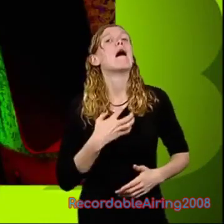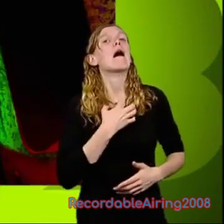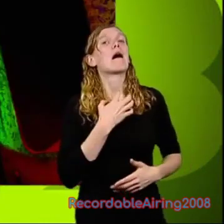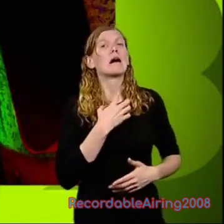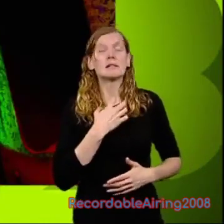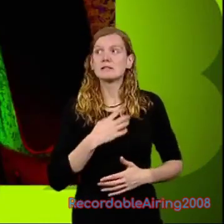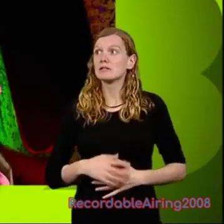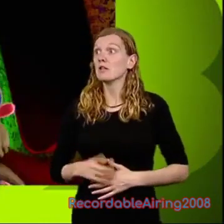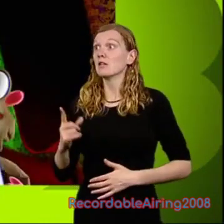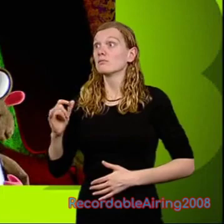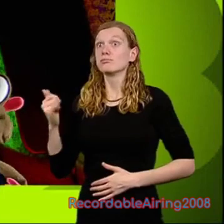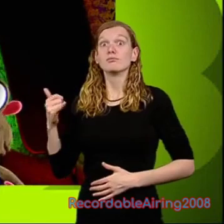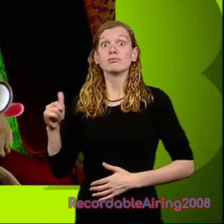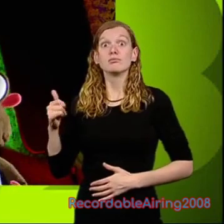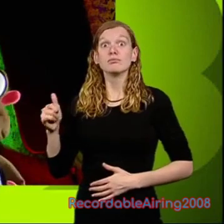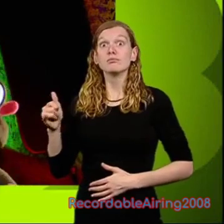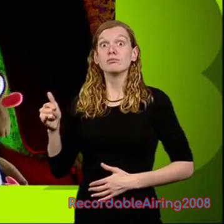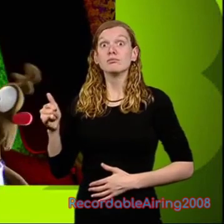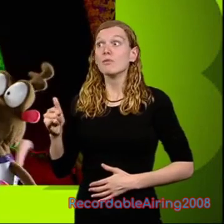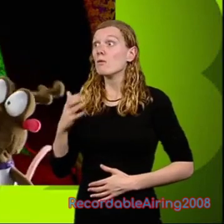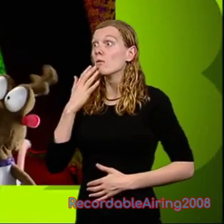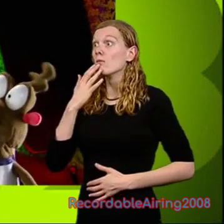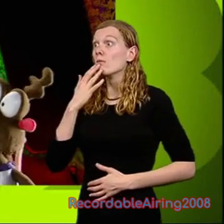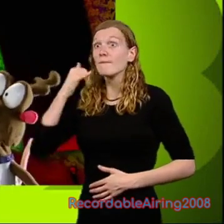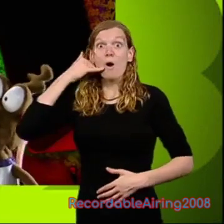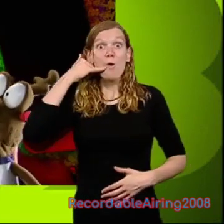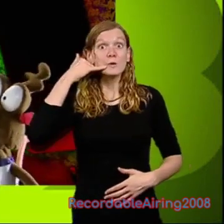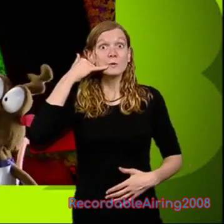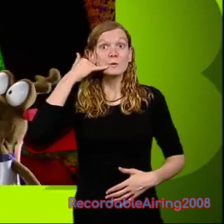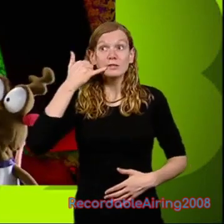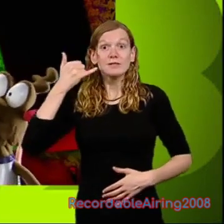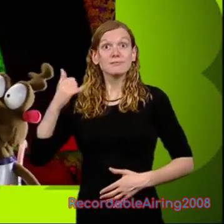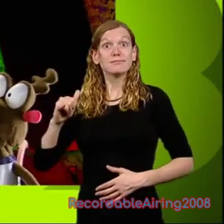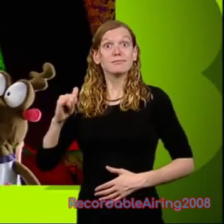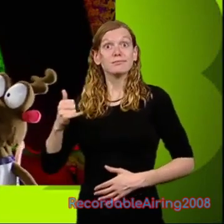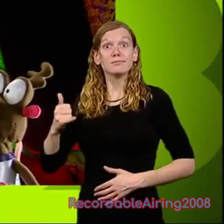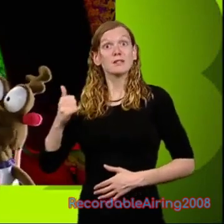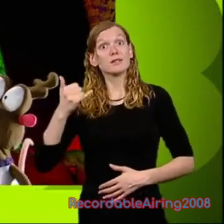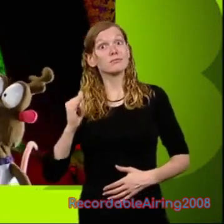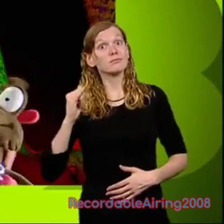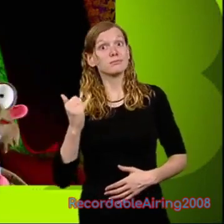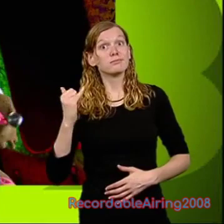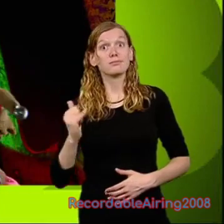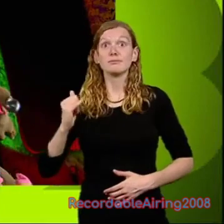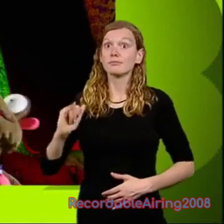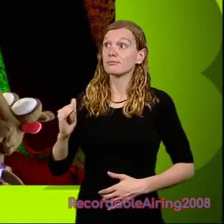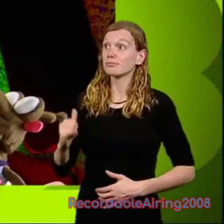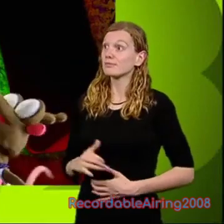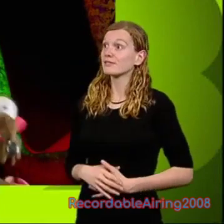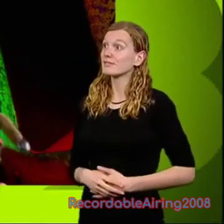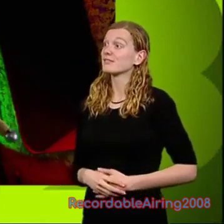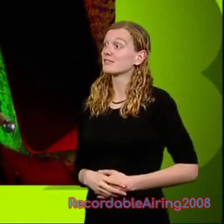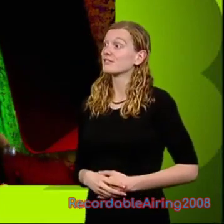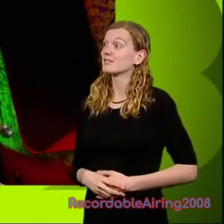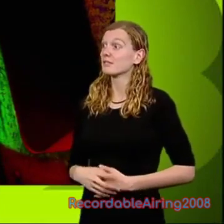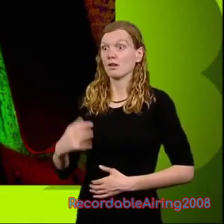Phone alert. Phone alert. Phone alert. Coming through the airwaves, the crew